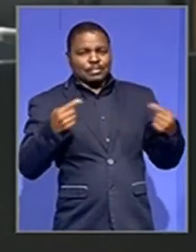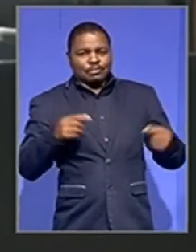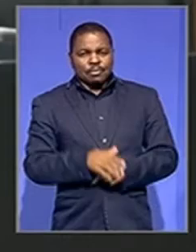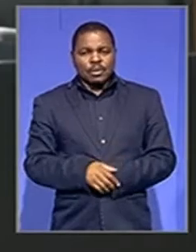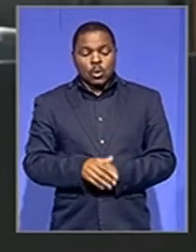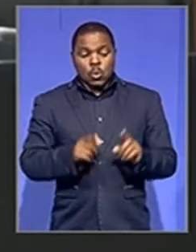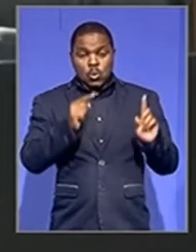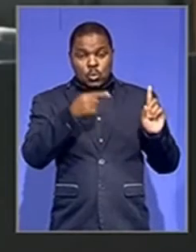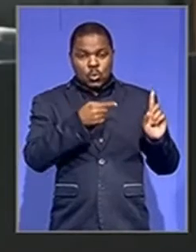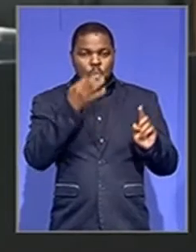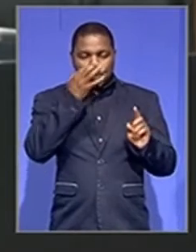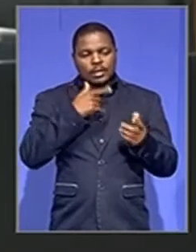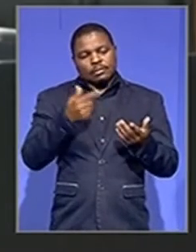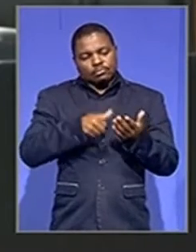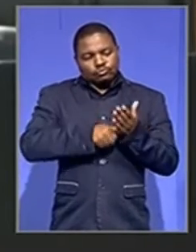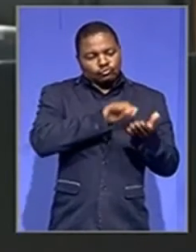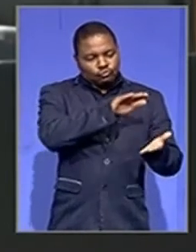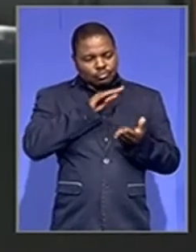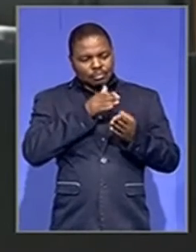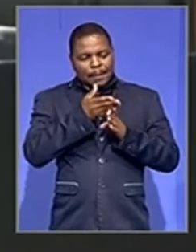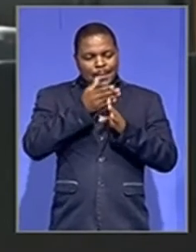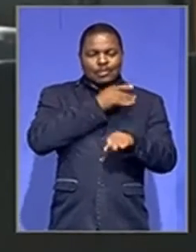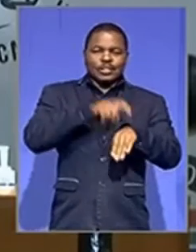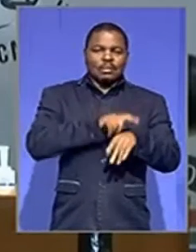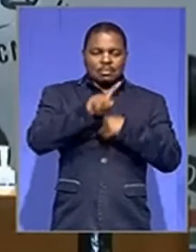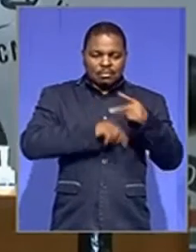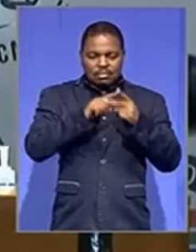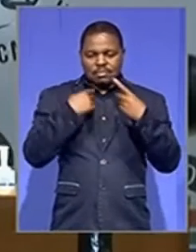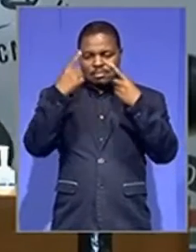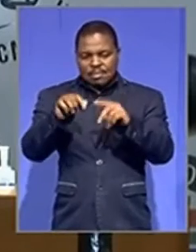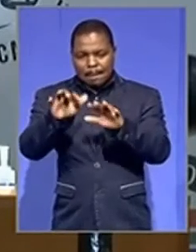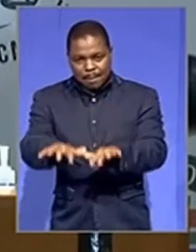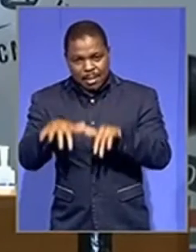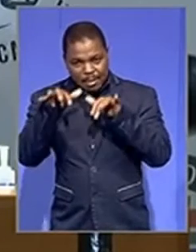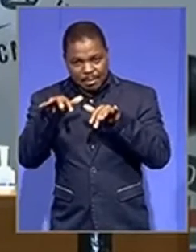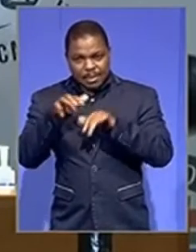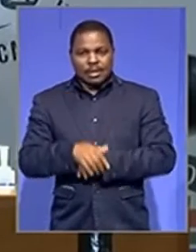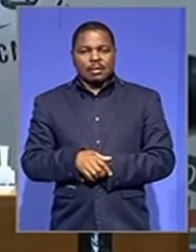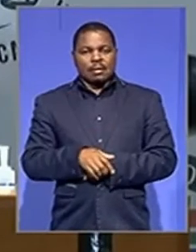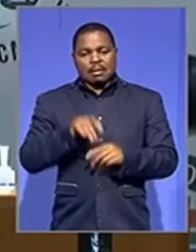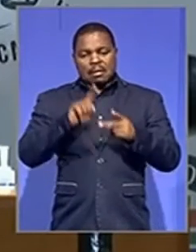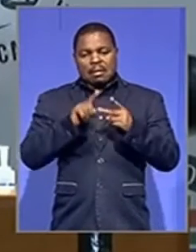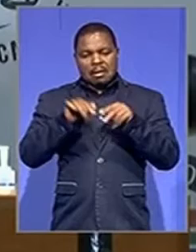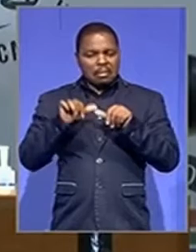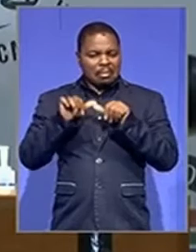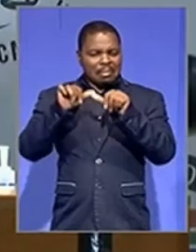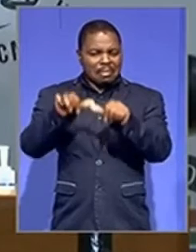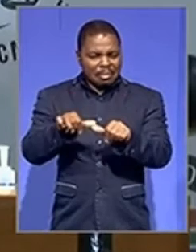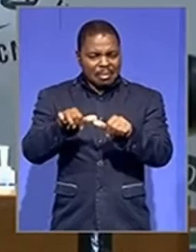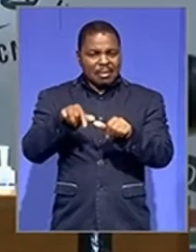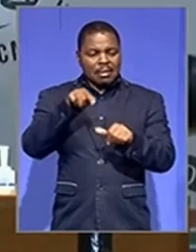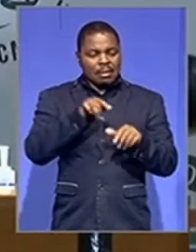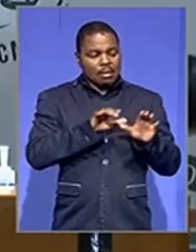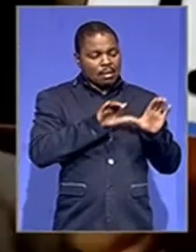Go ya ka Molefe o tšere penšene pele ga nako a ya go joina palamente. O roba ka se tšwele pele ka mošomo wa